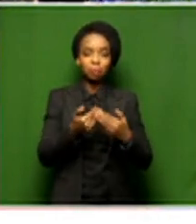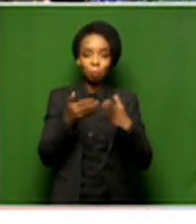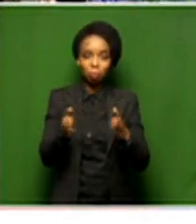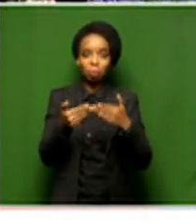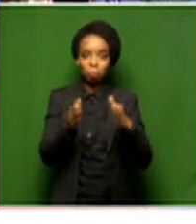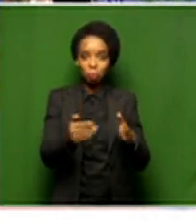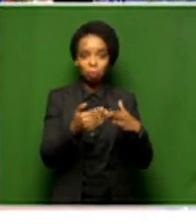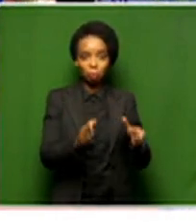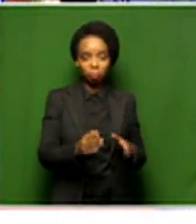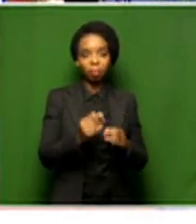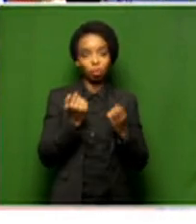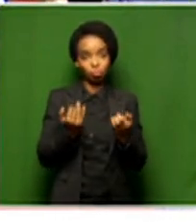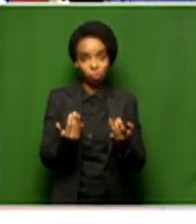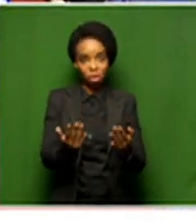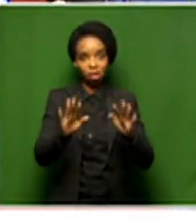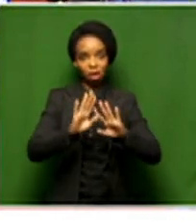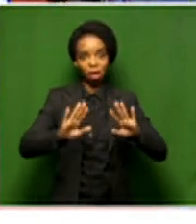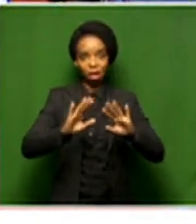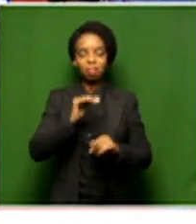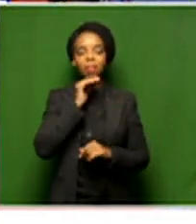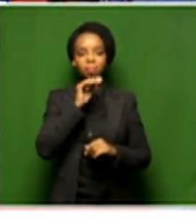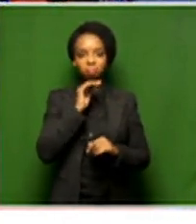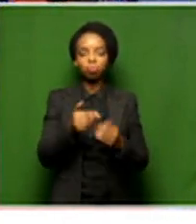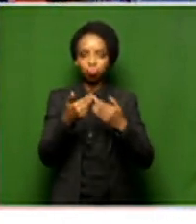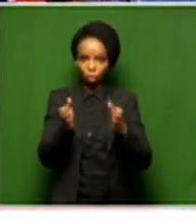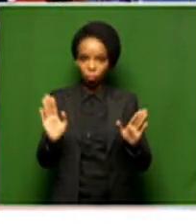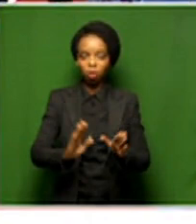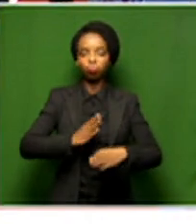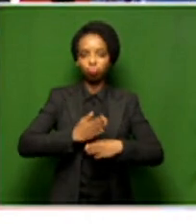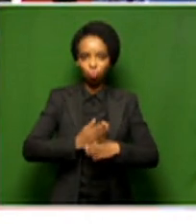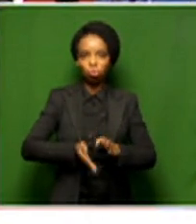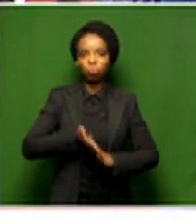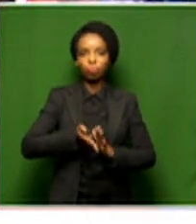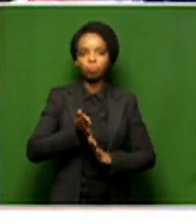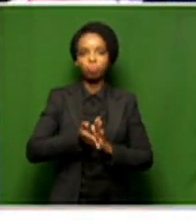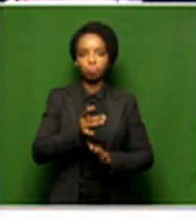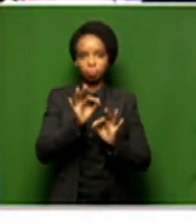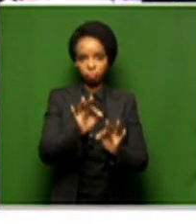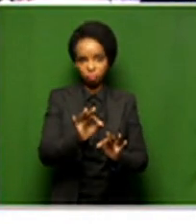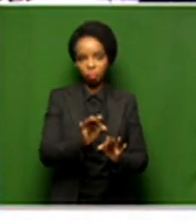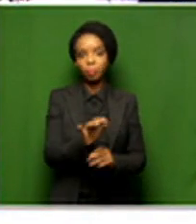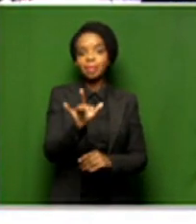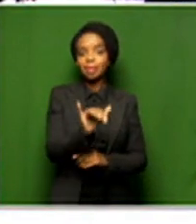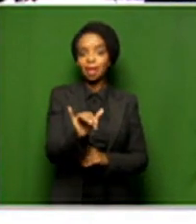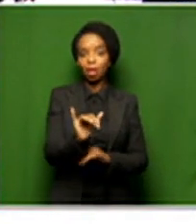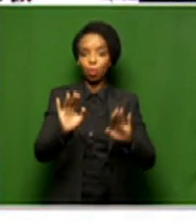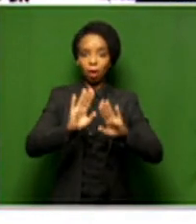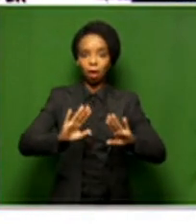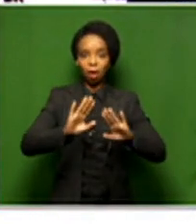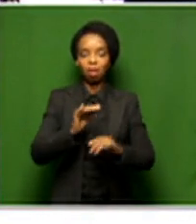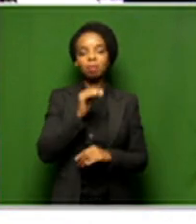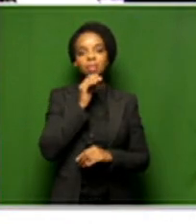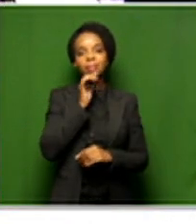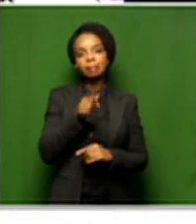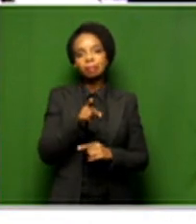The green signifies that they are open and they are working. The yellow is signifying that they're outstanding,